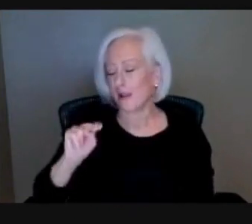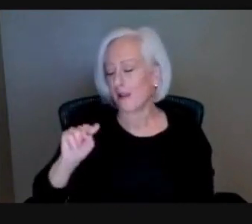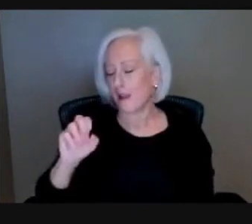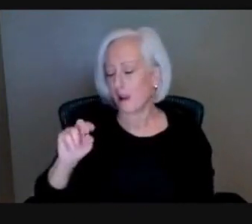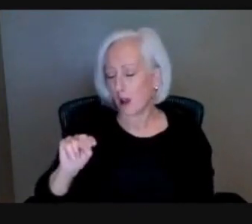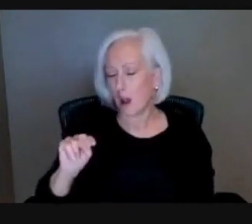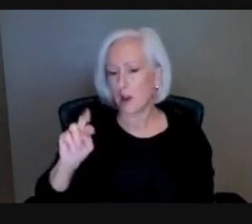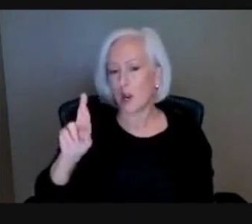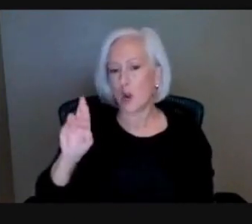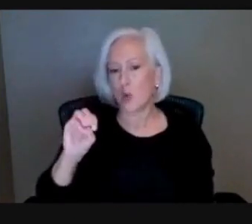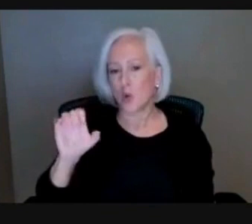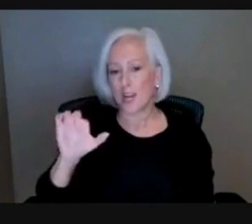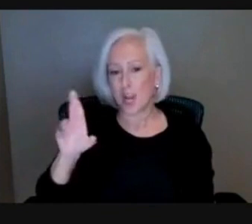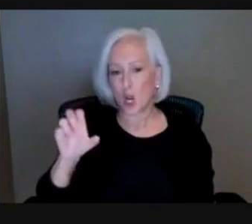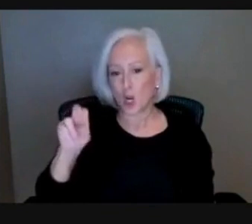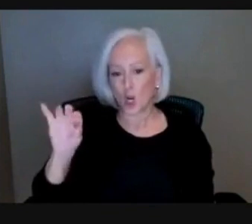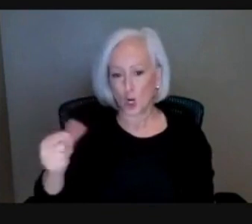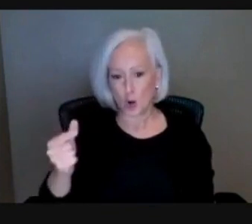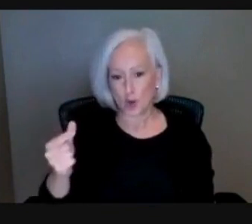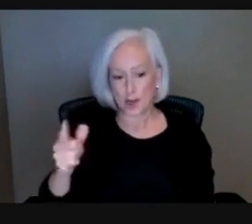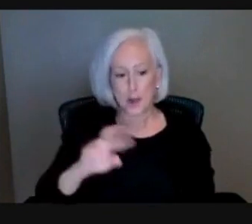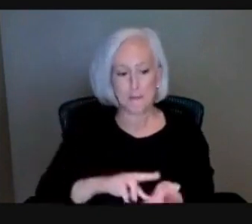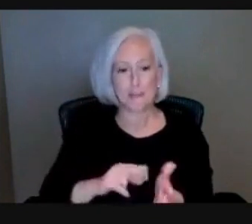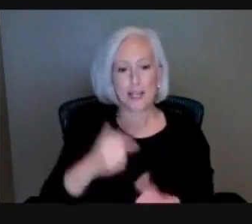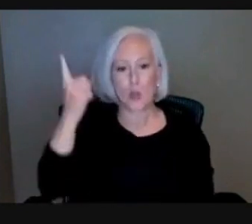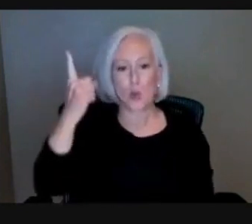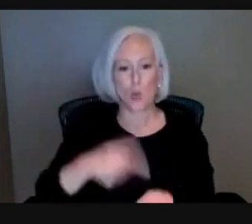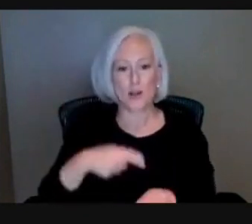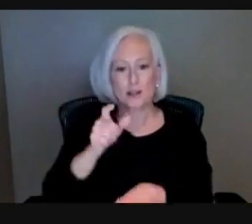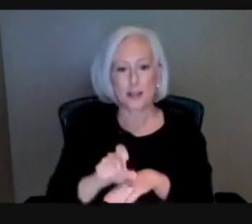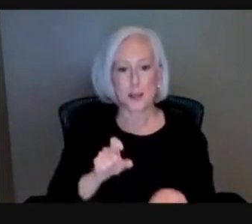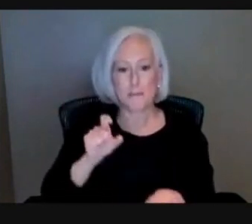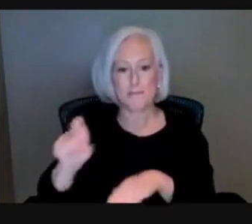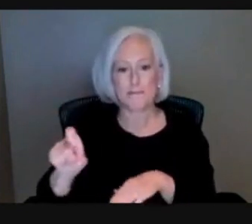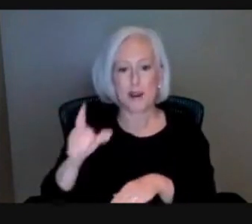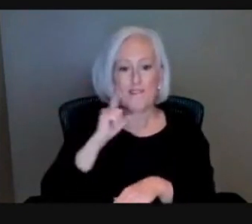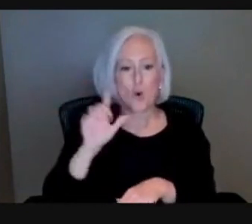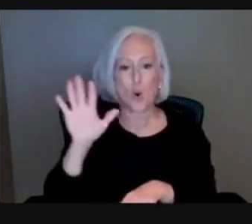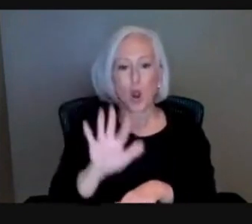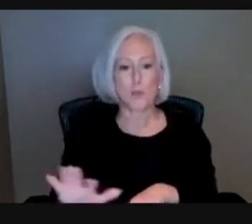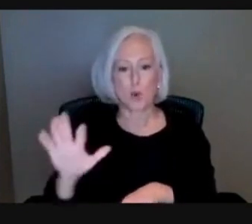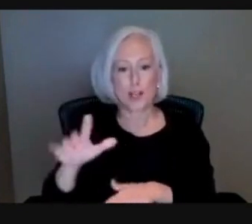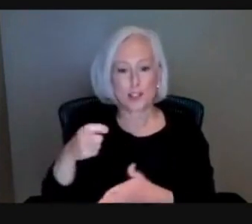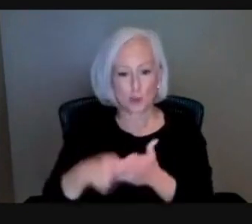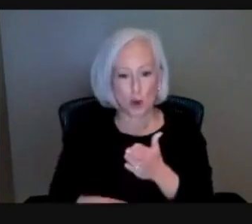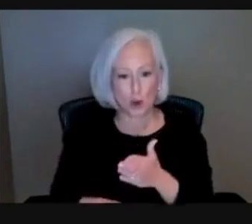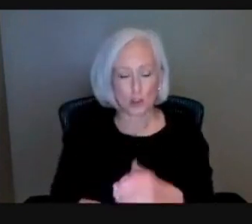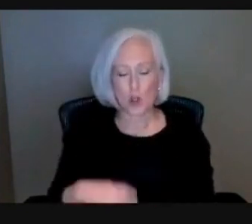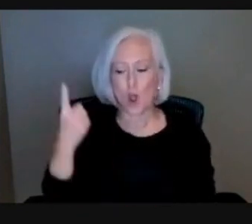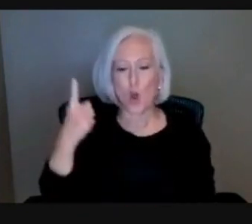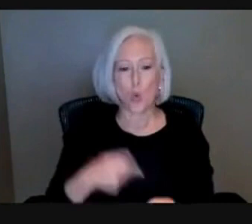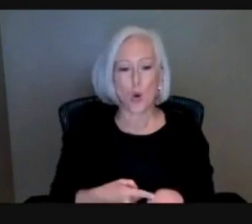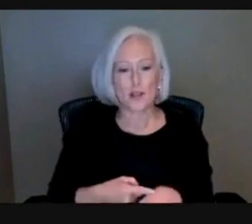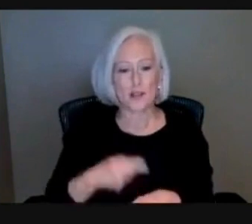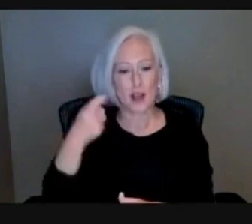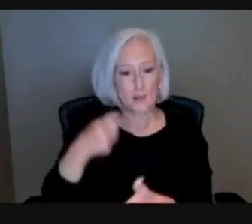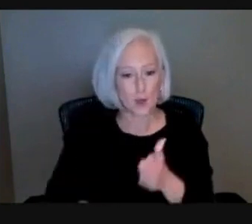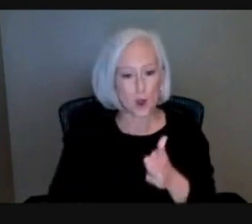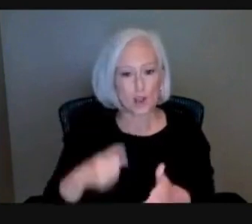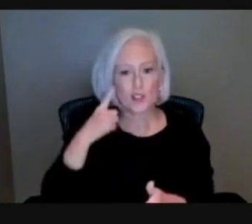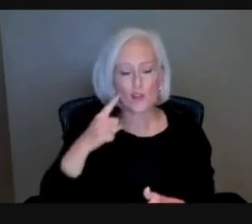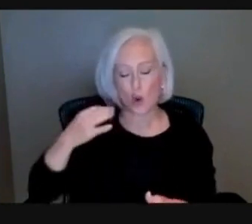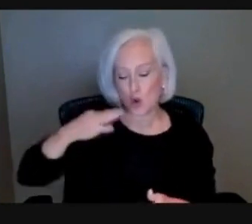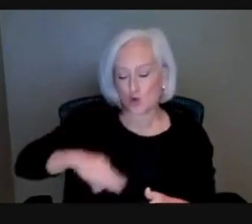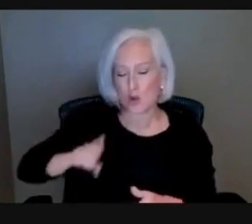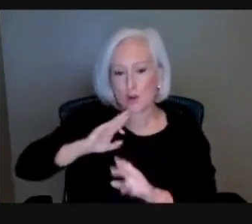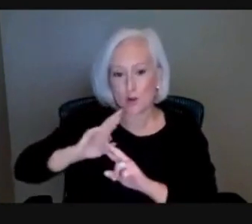that mean in English? You are paying a one-time fee for an appraisal, or a one-time fee for a credit report, a one-time fee for